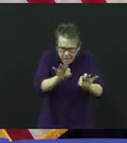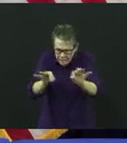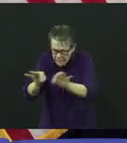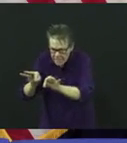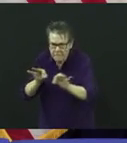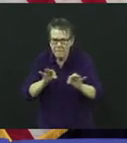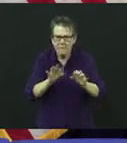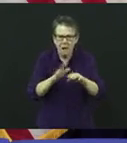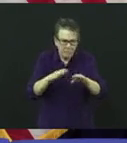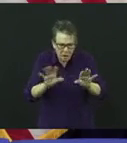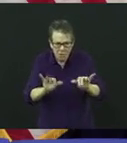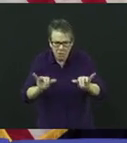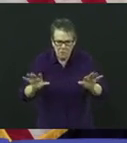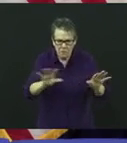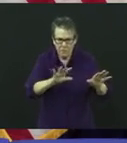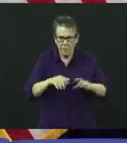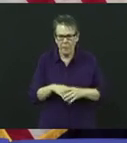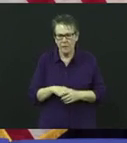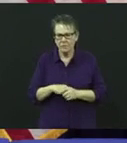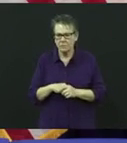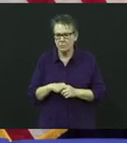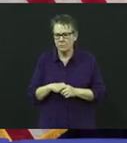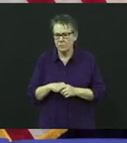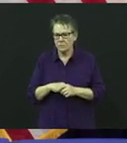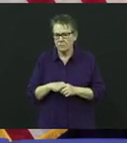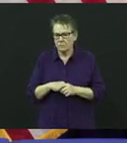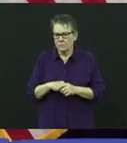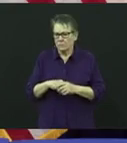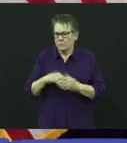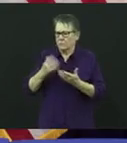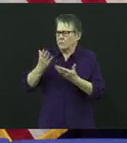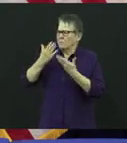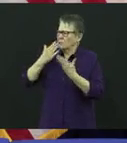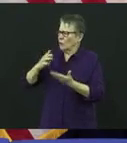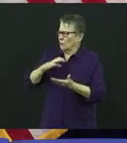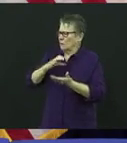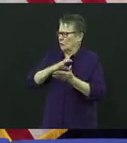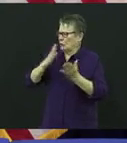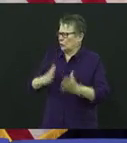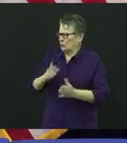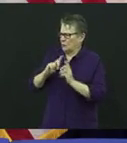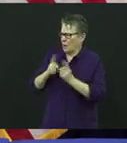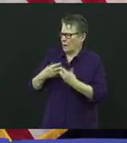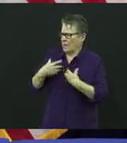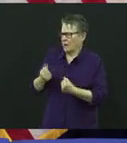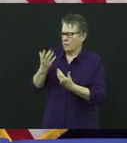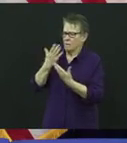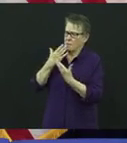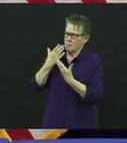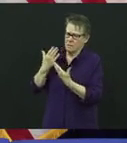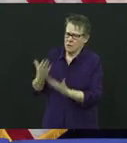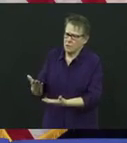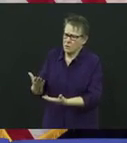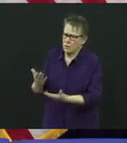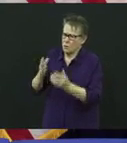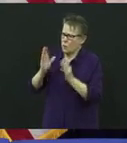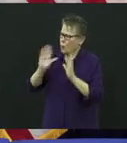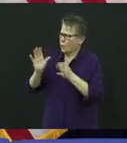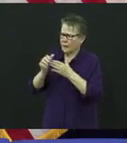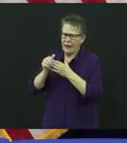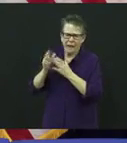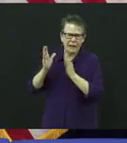everything, and most importantly for your tireless, exemplary leadership. I don't want to beat the same drum, and we're going to